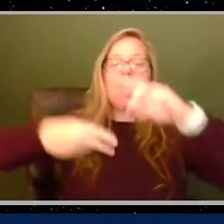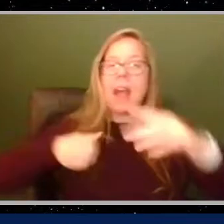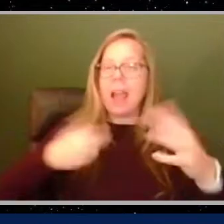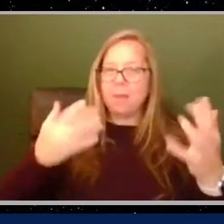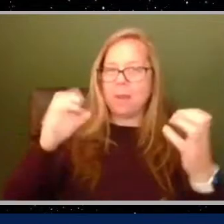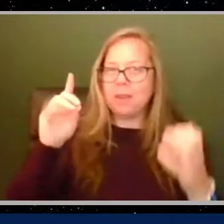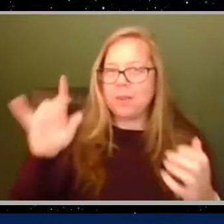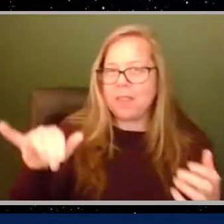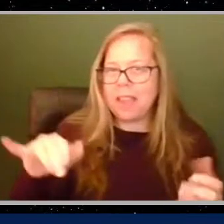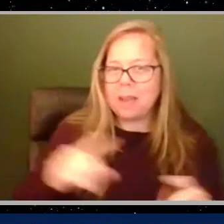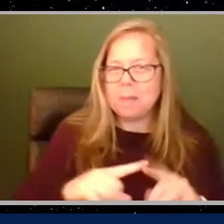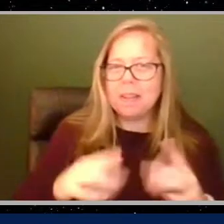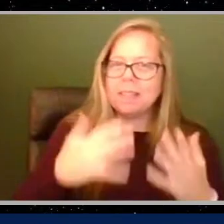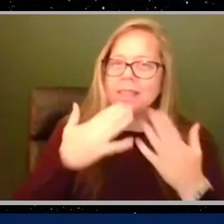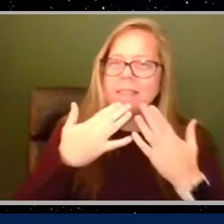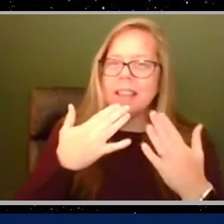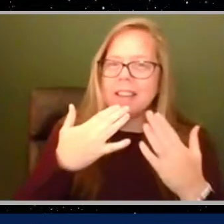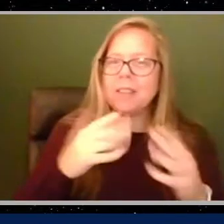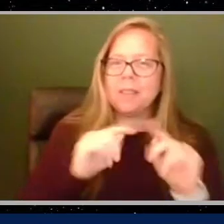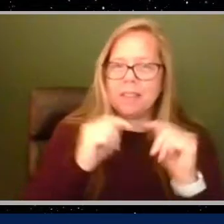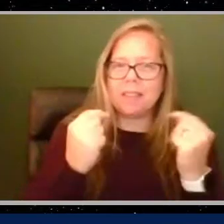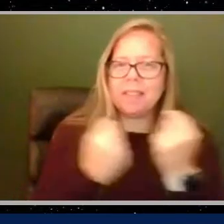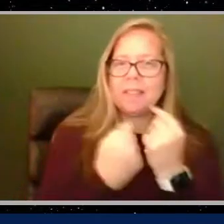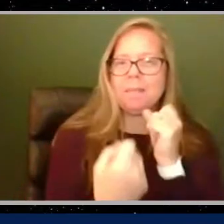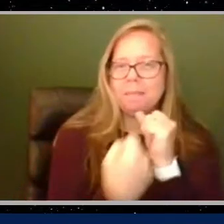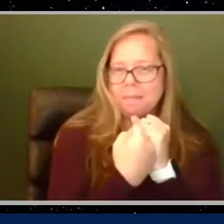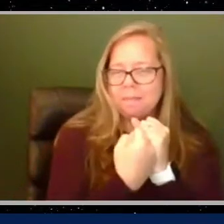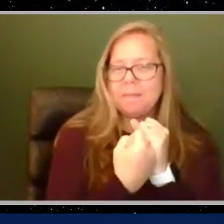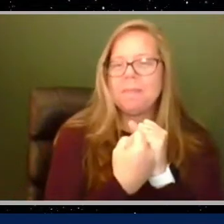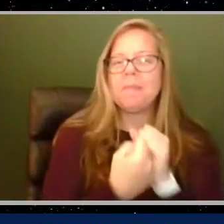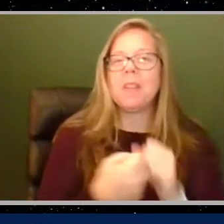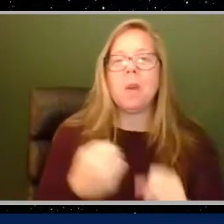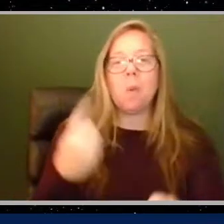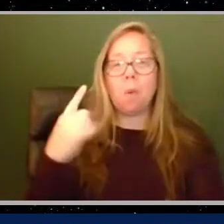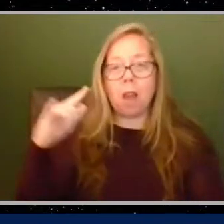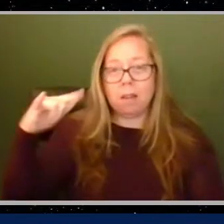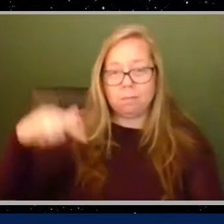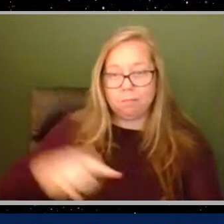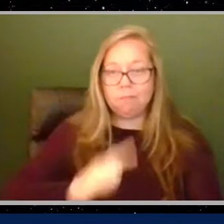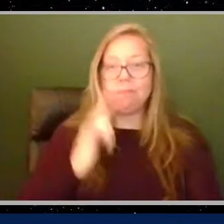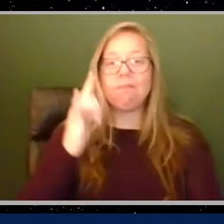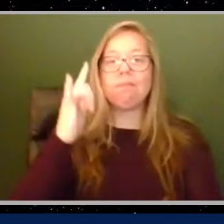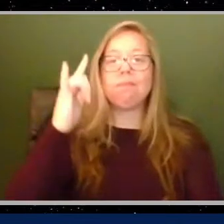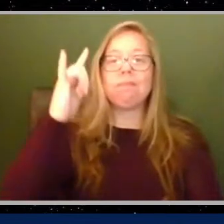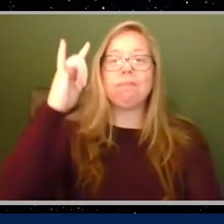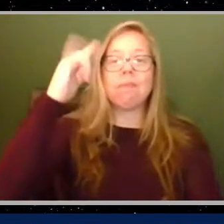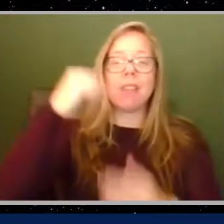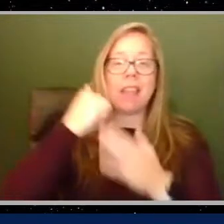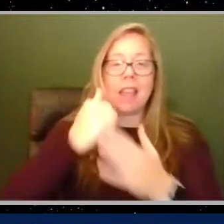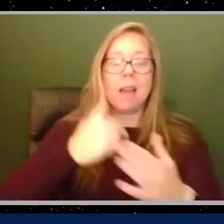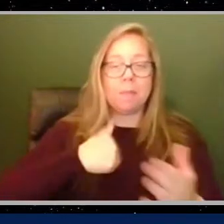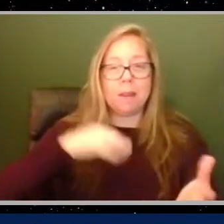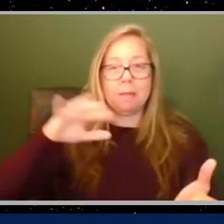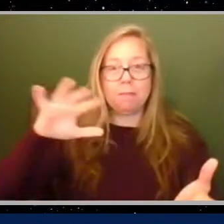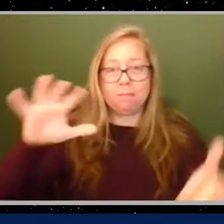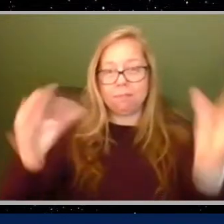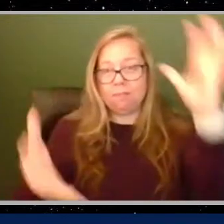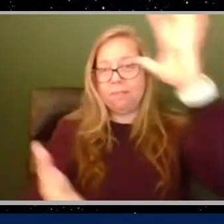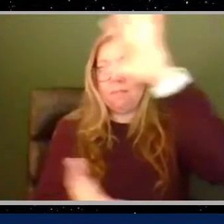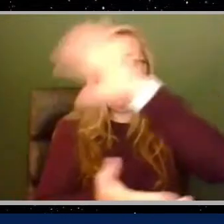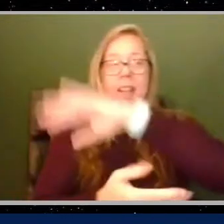again, huge thanks to the team working there. One of the parabolas, they turned me on my side. And the next thing I